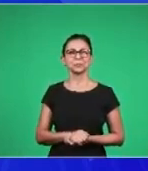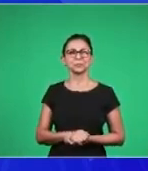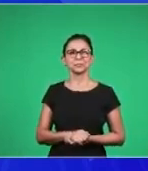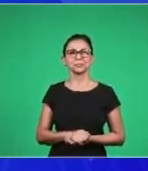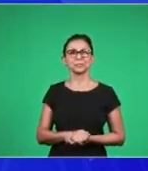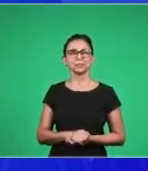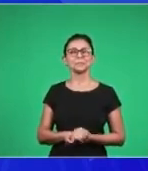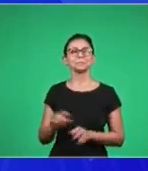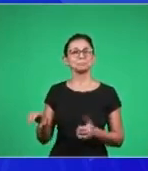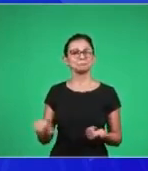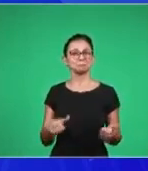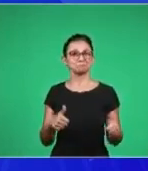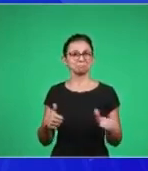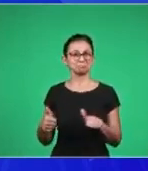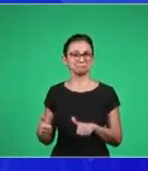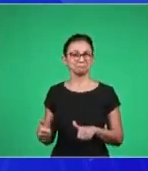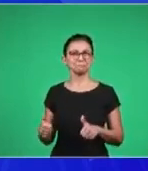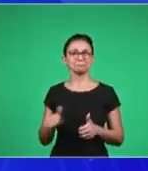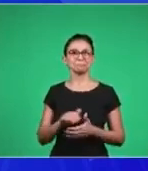In that church,